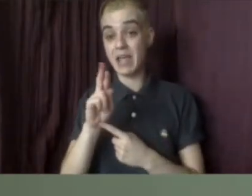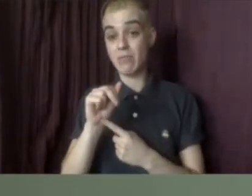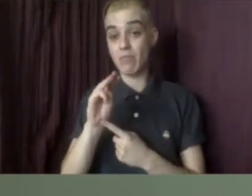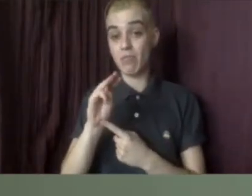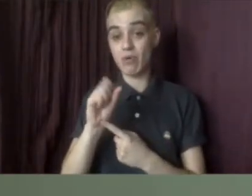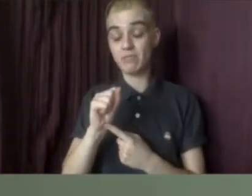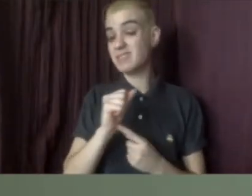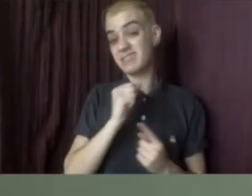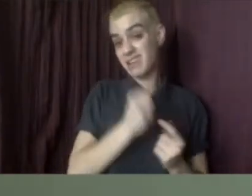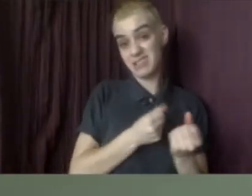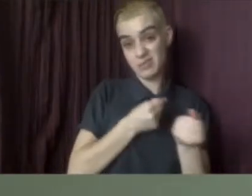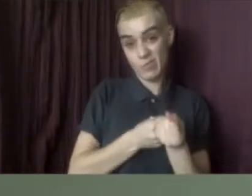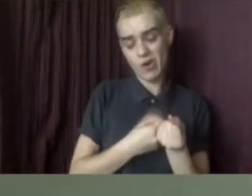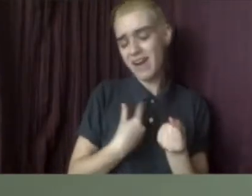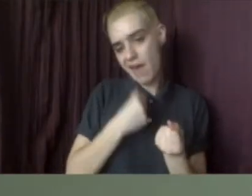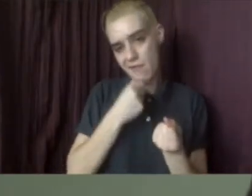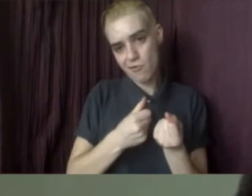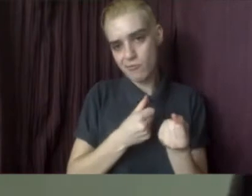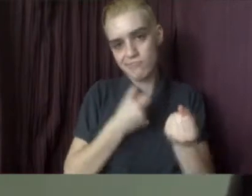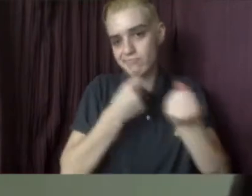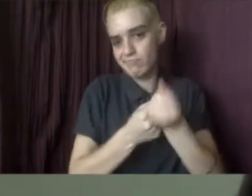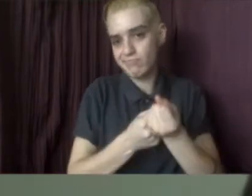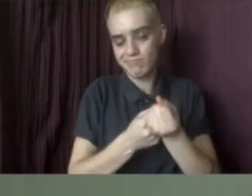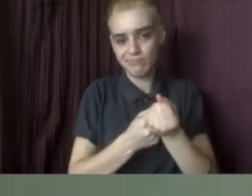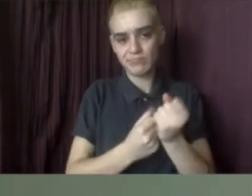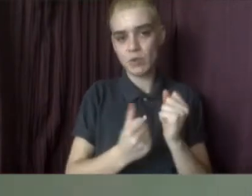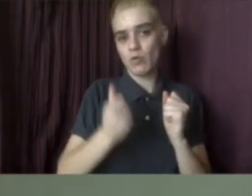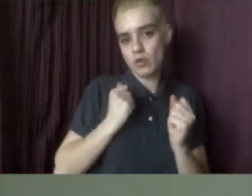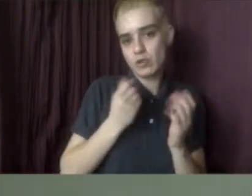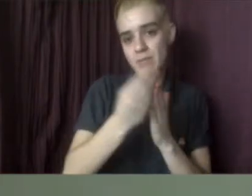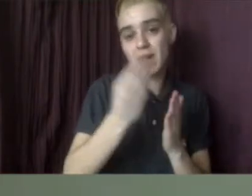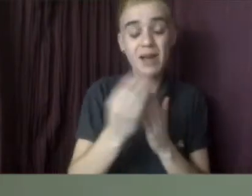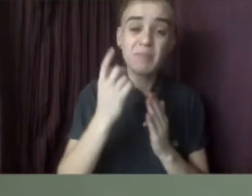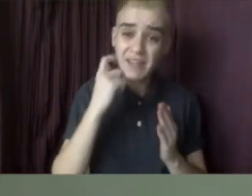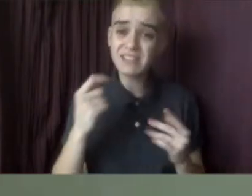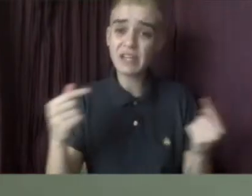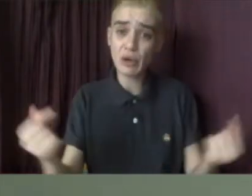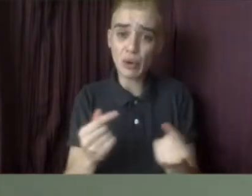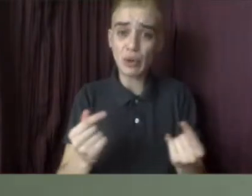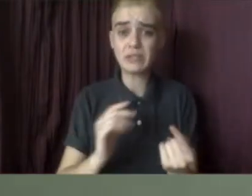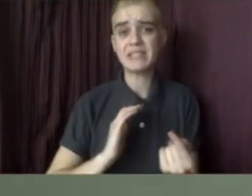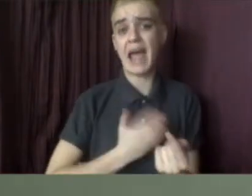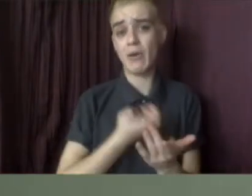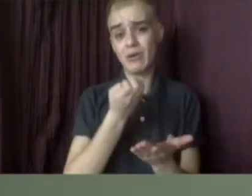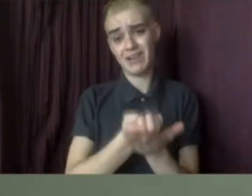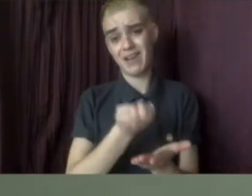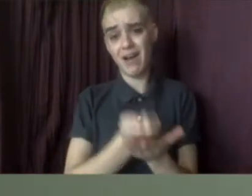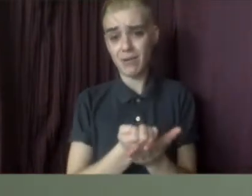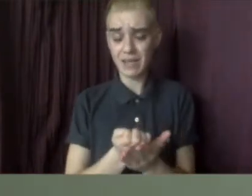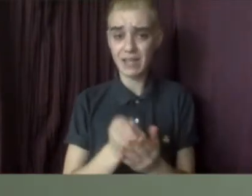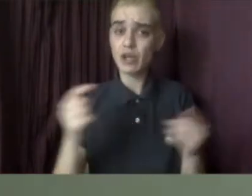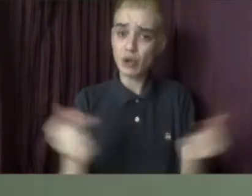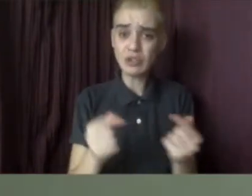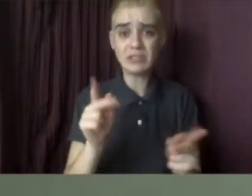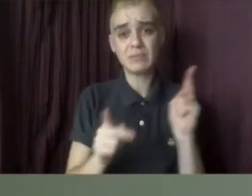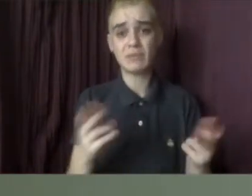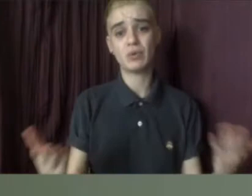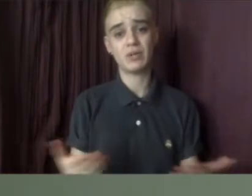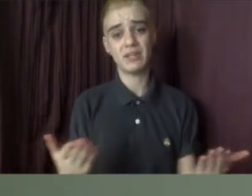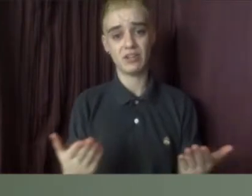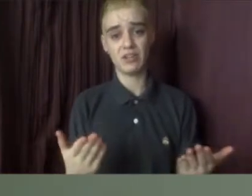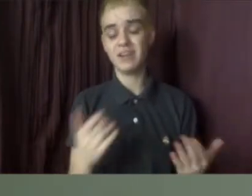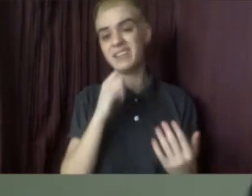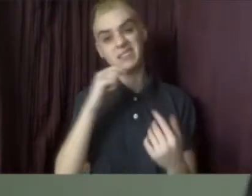in the state Senate with me. So I would urge caution around boycotting, but I do think that we can certainly reach out